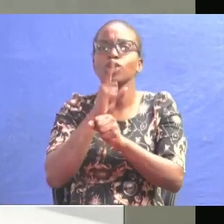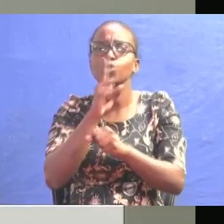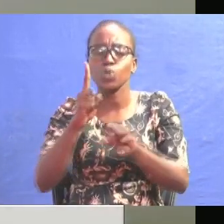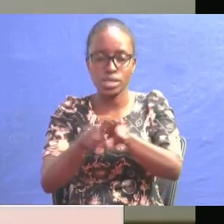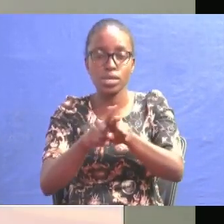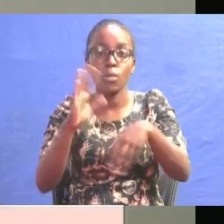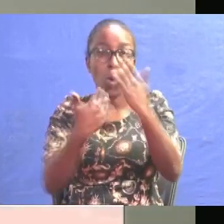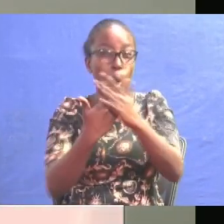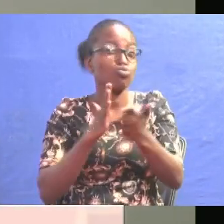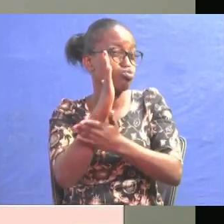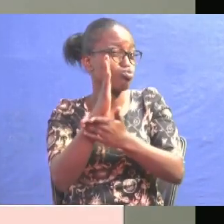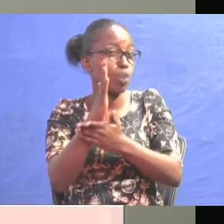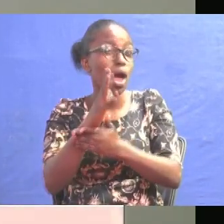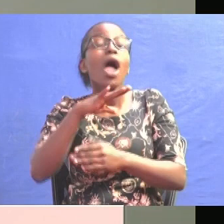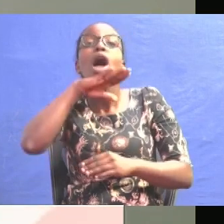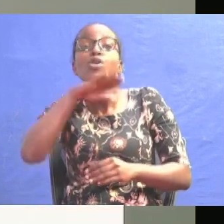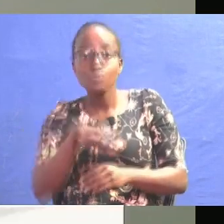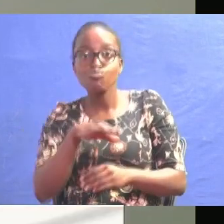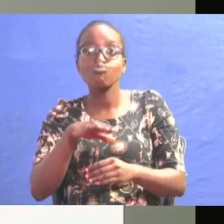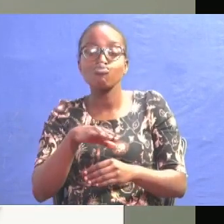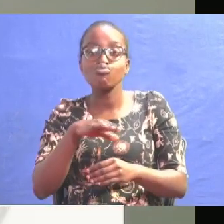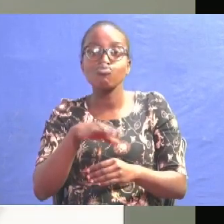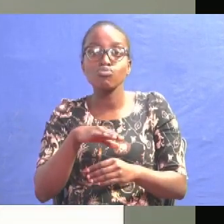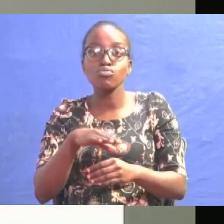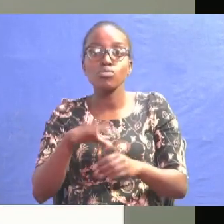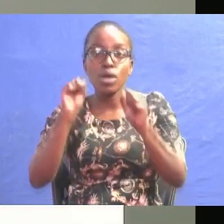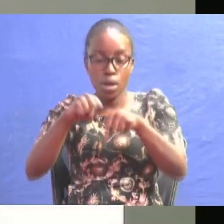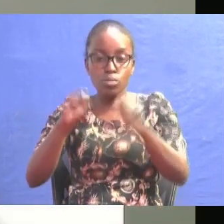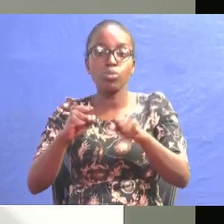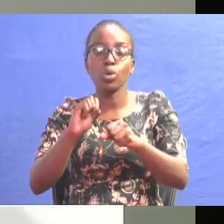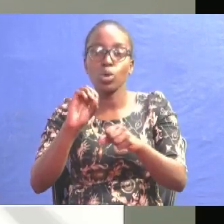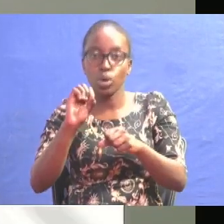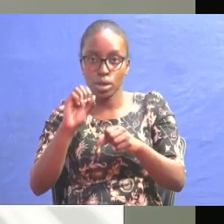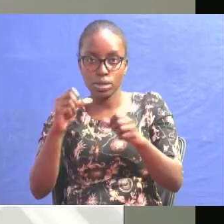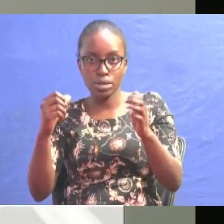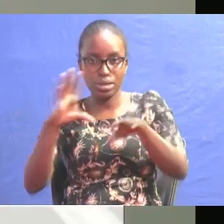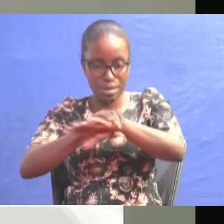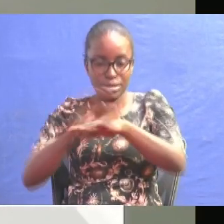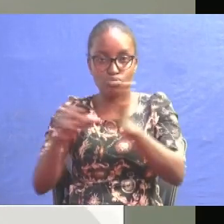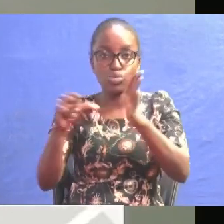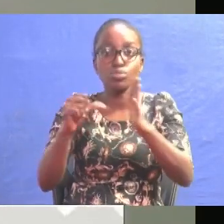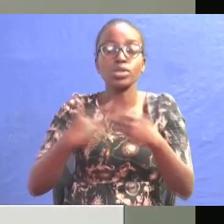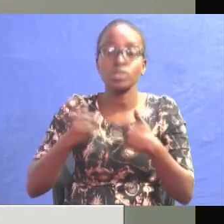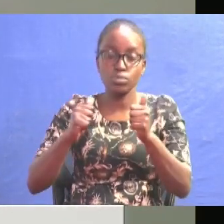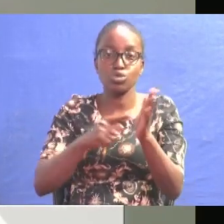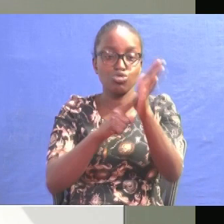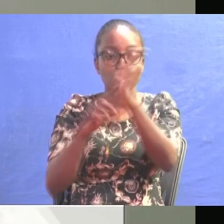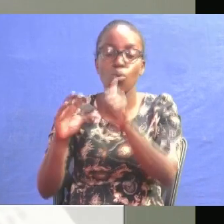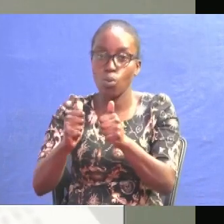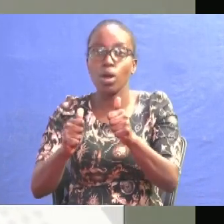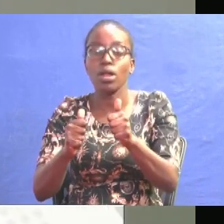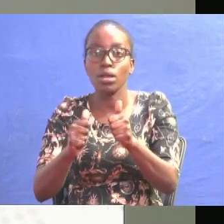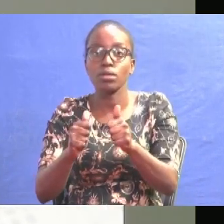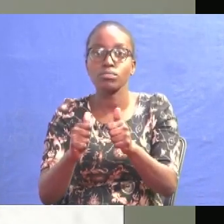that Right Honorable Raila Amolo Odinga is able to the task? It is evident. And when I say that, personally, when I